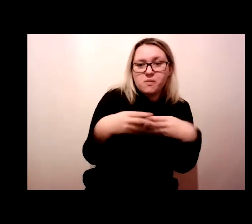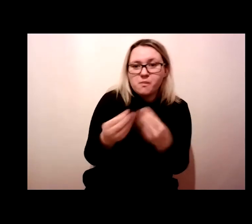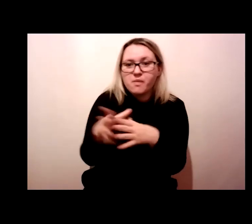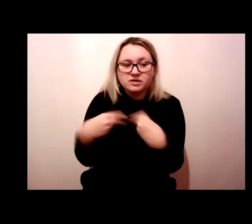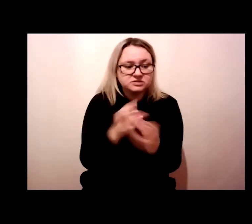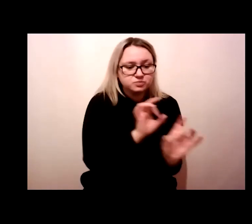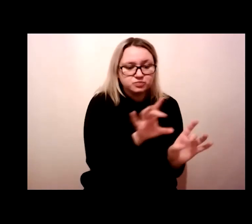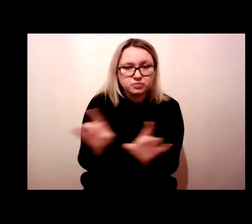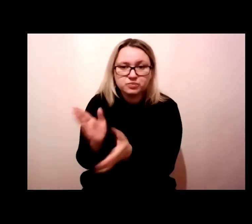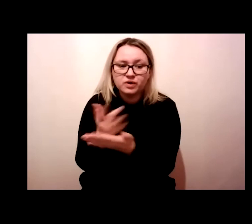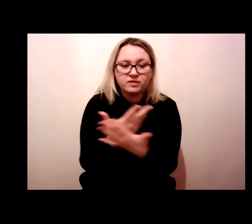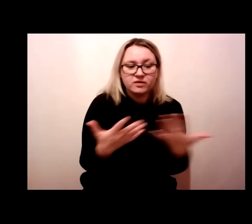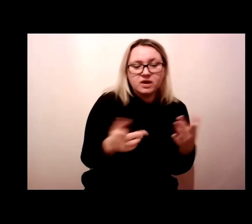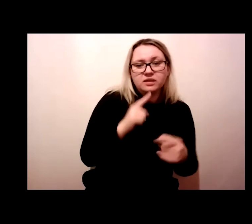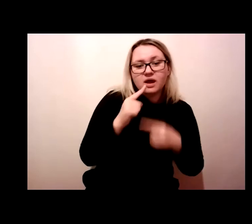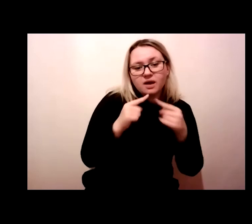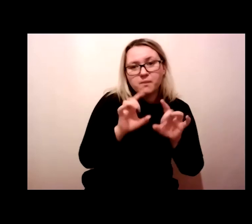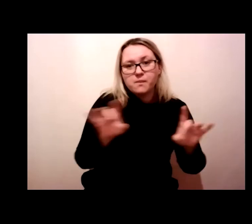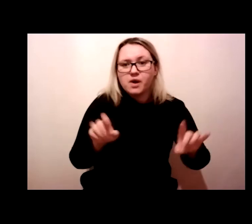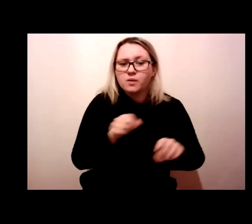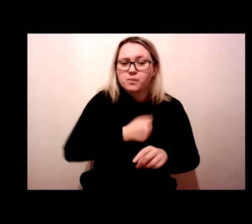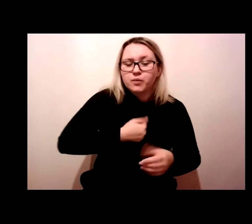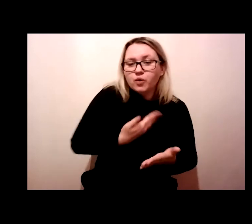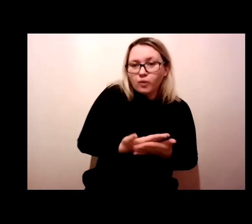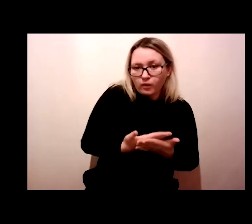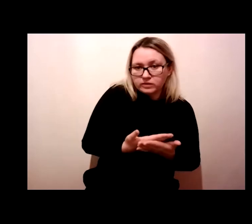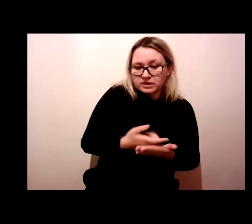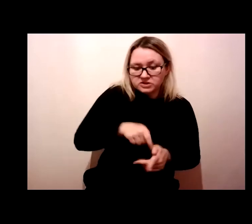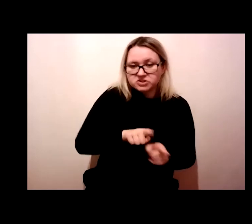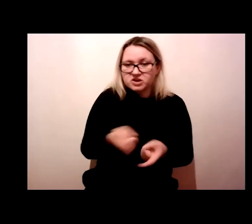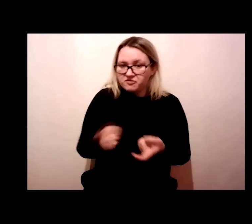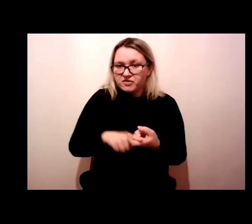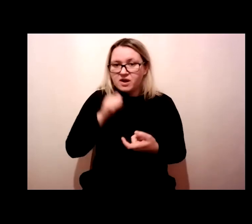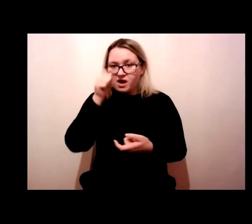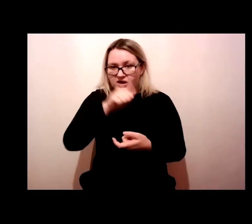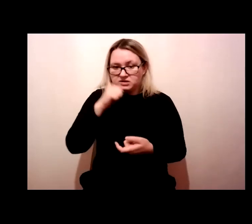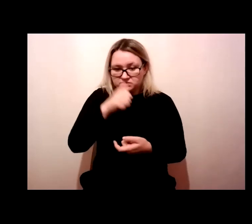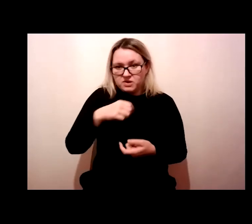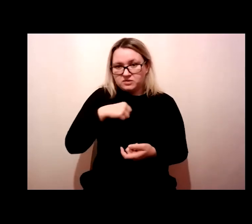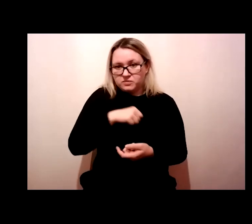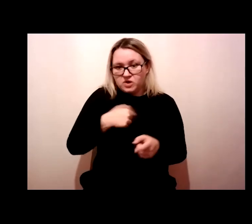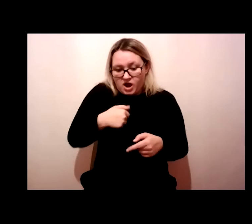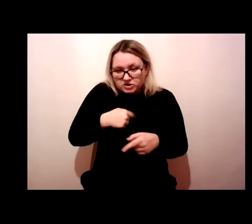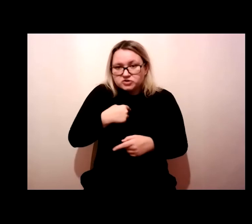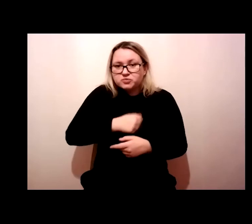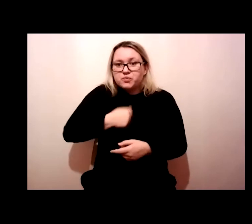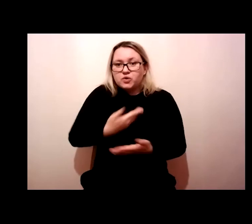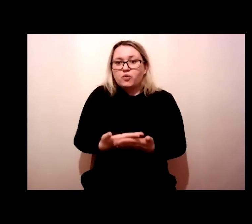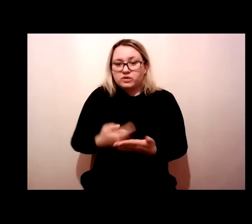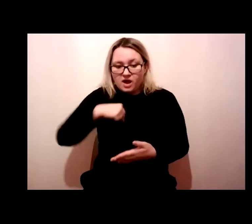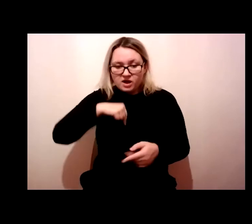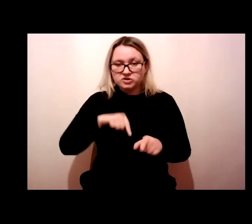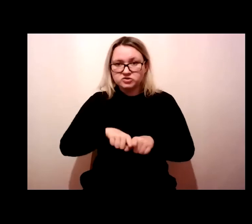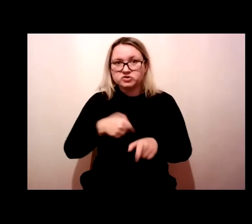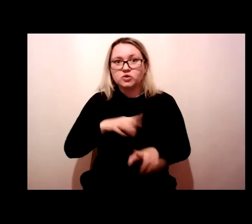We have to talk about different families, different sexual orientations. And each of